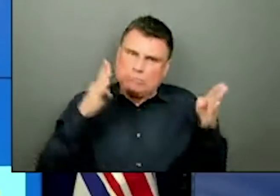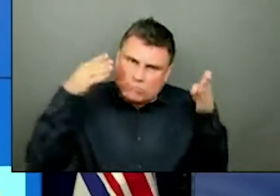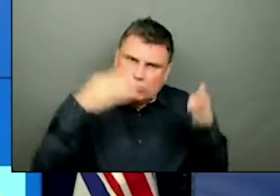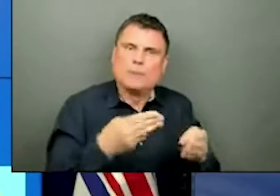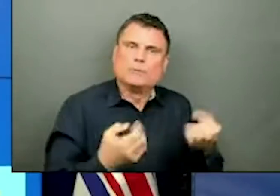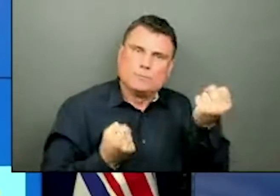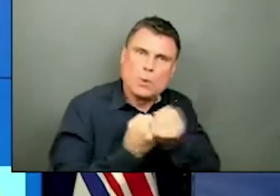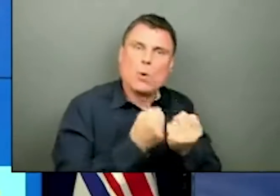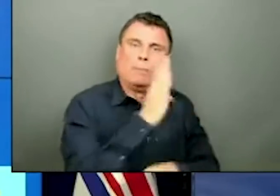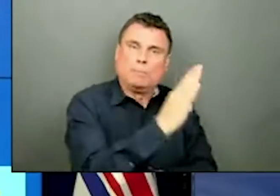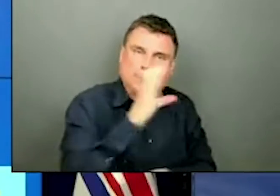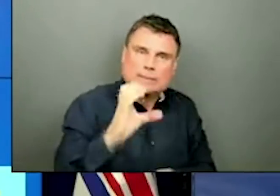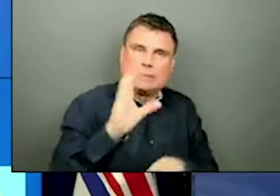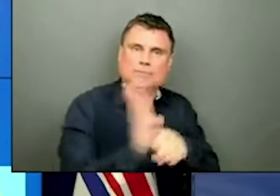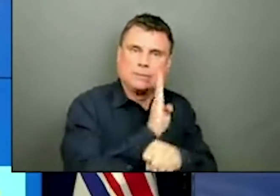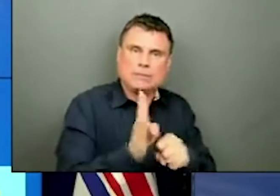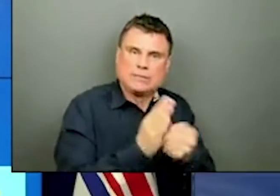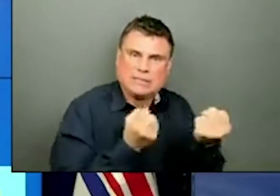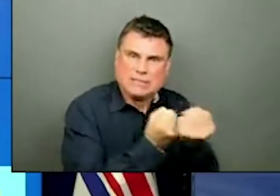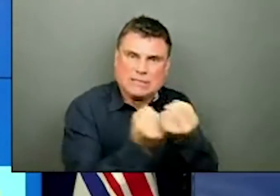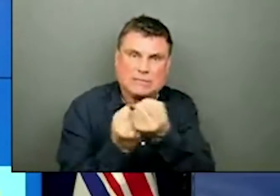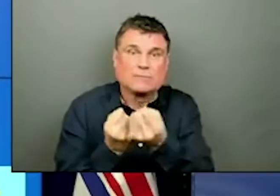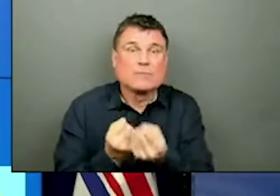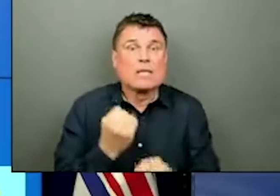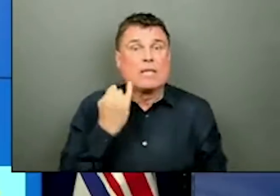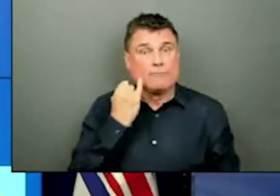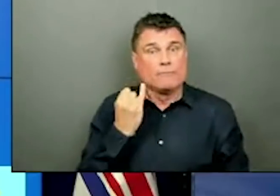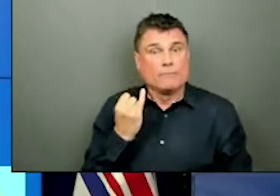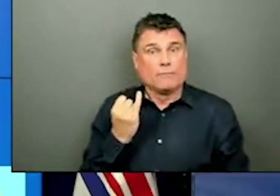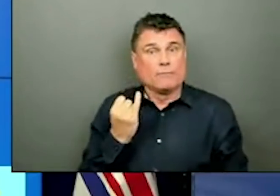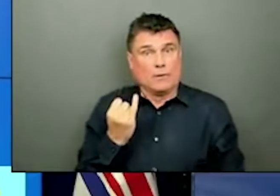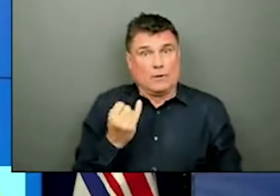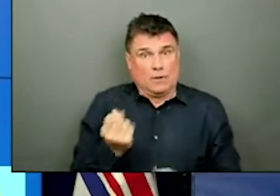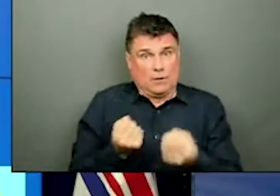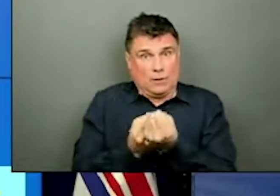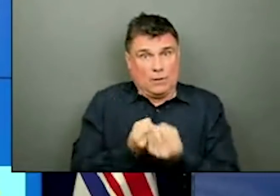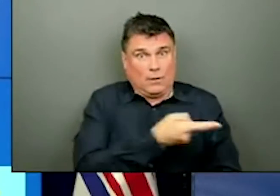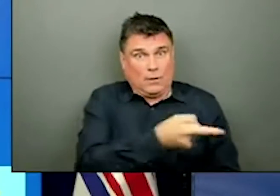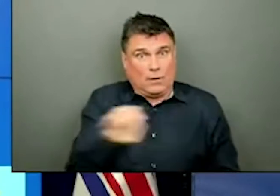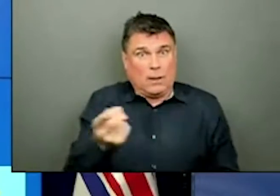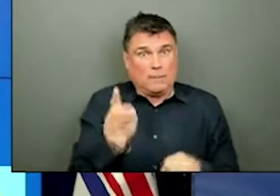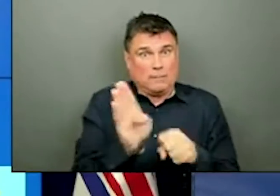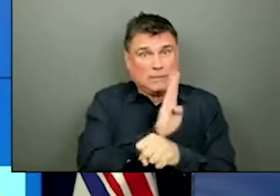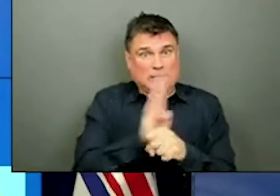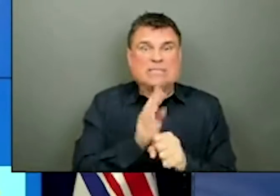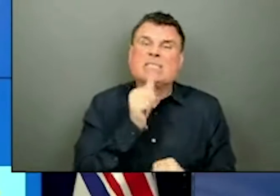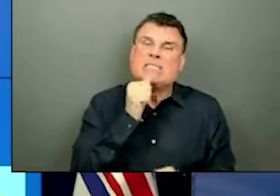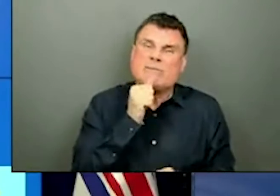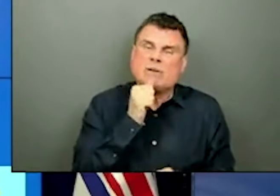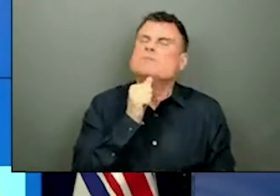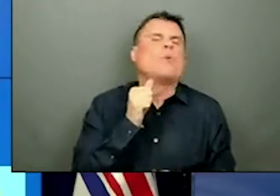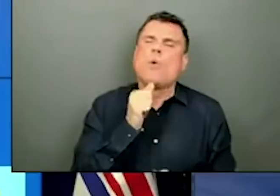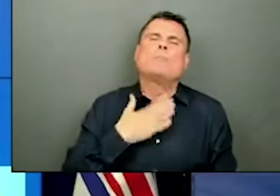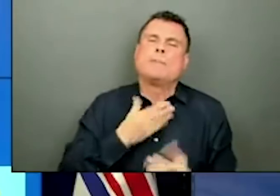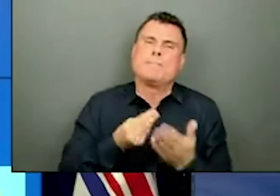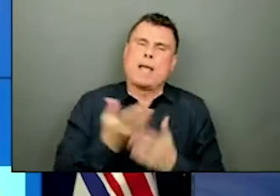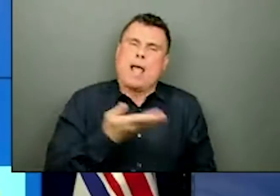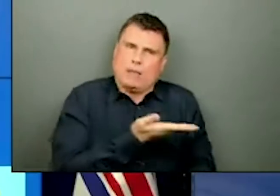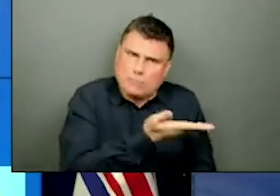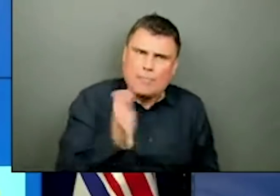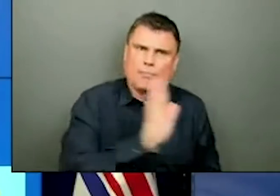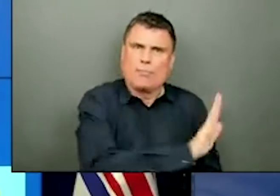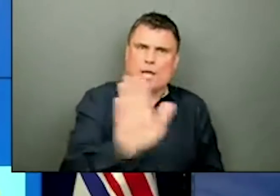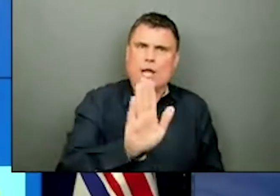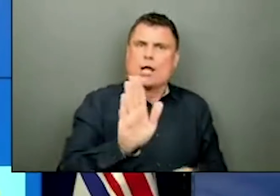or sponsorships for our sports teams, and they're going through a difficult time. So please shop local, buy local. If you're going to order a